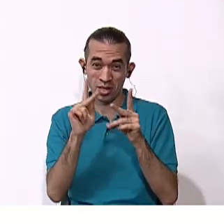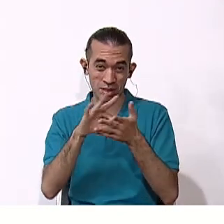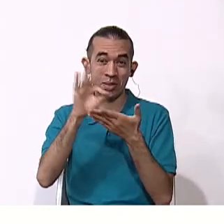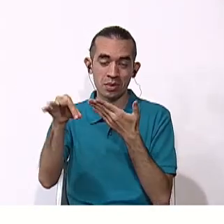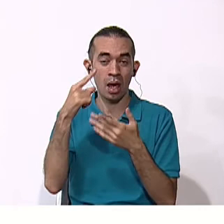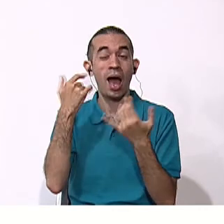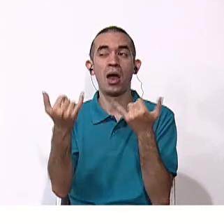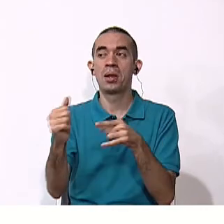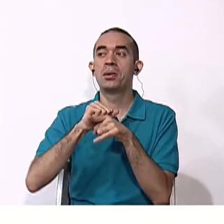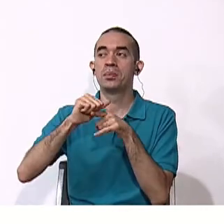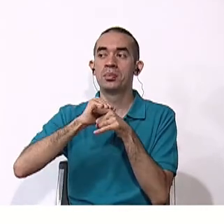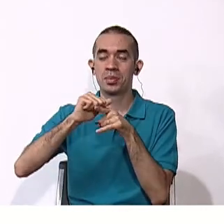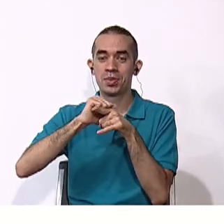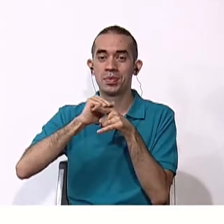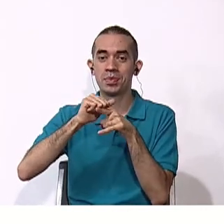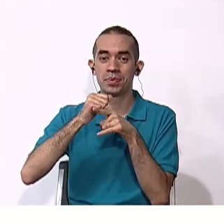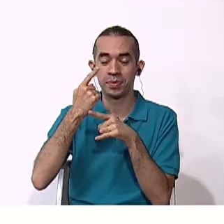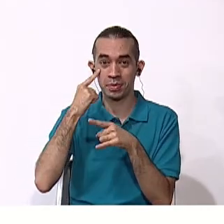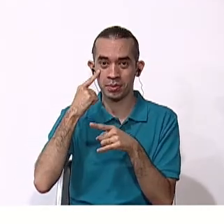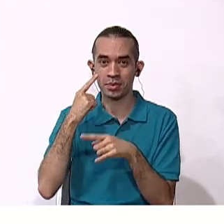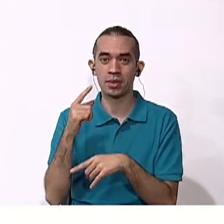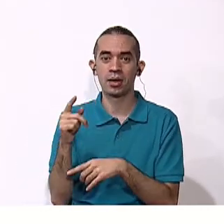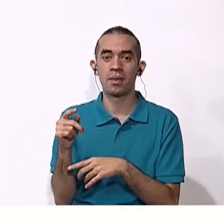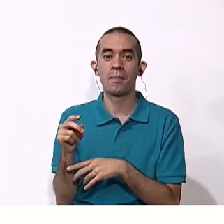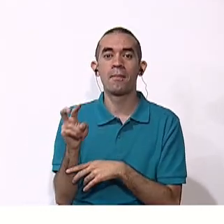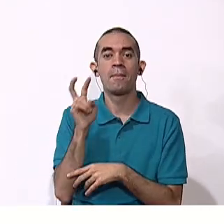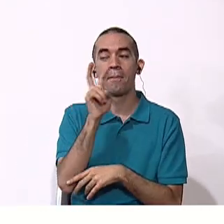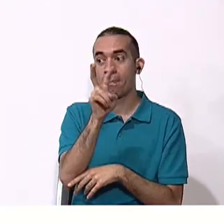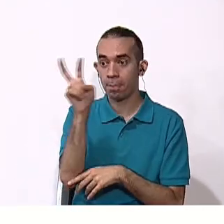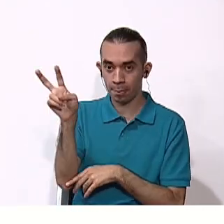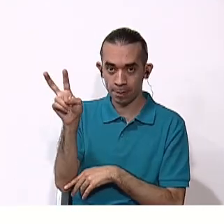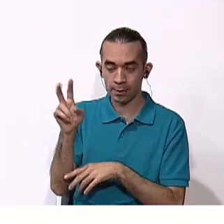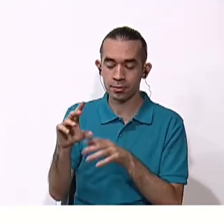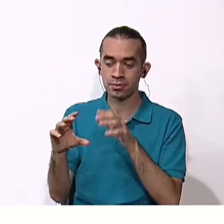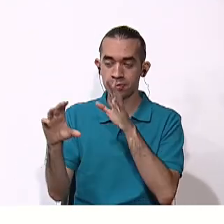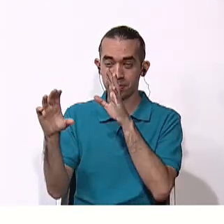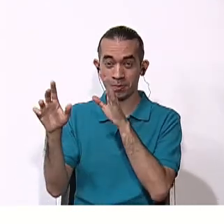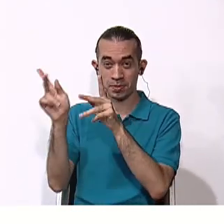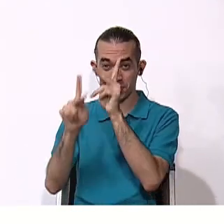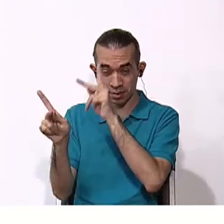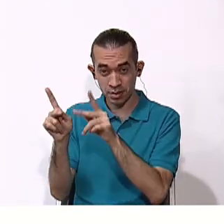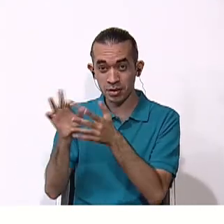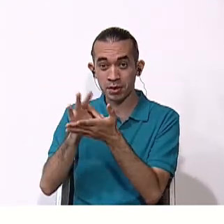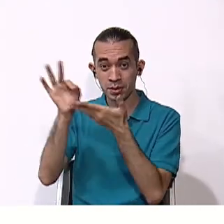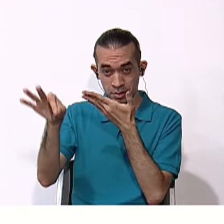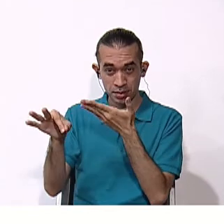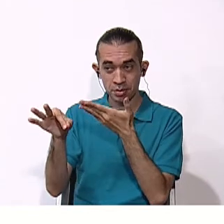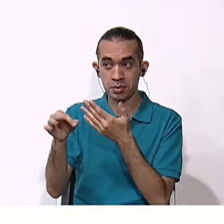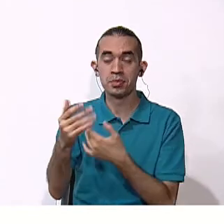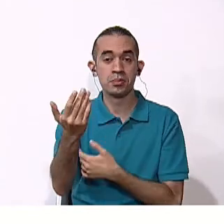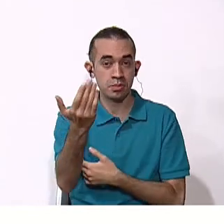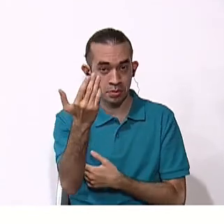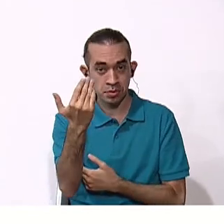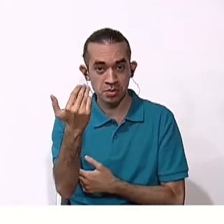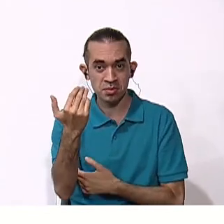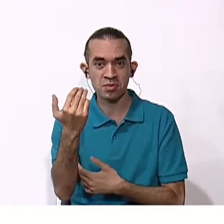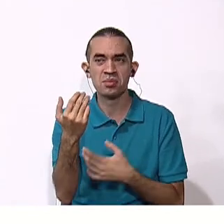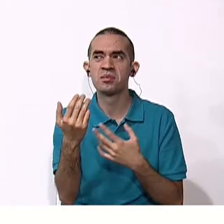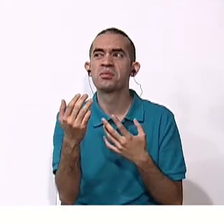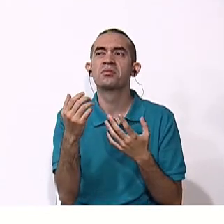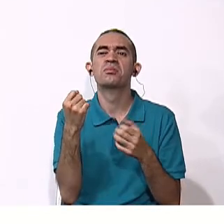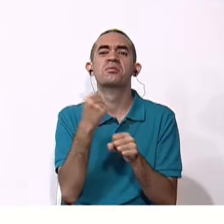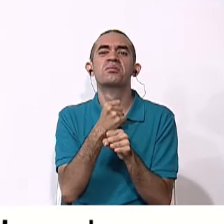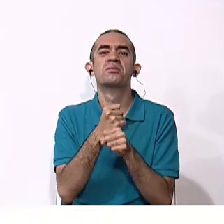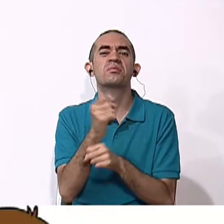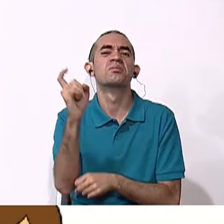let's practice. Look at the people at school and tell me where do they